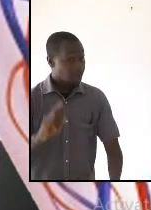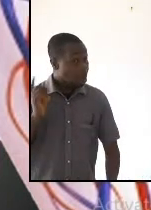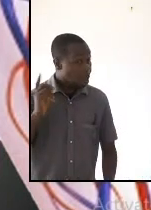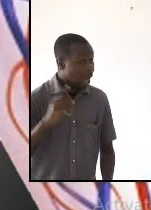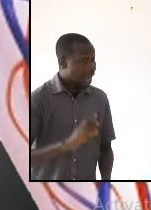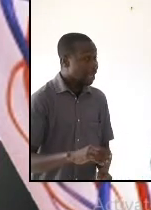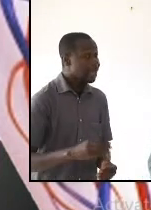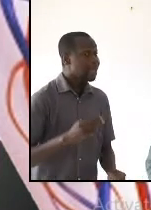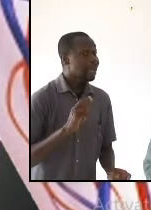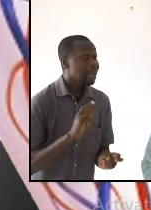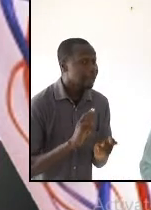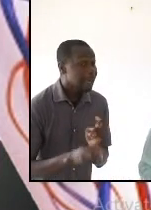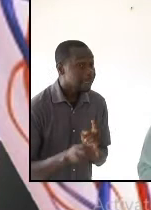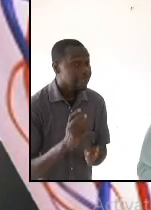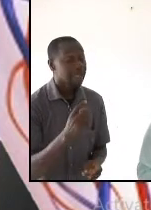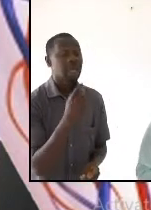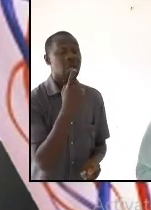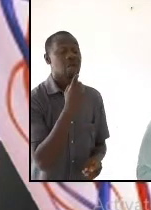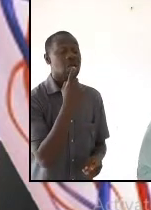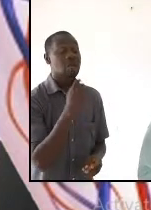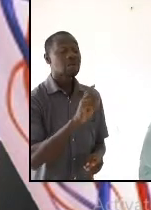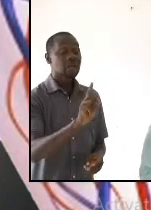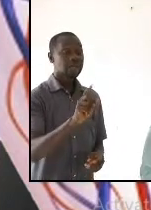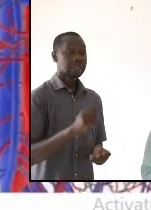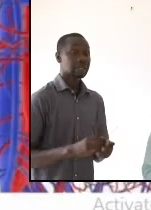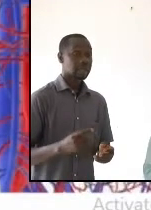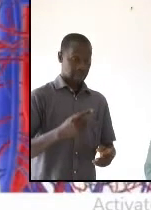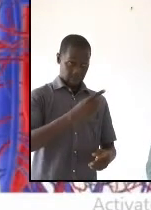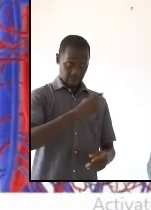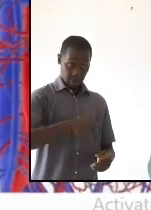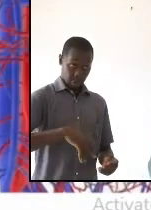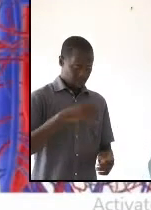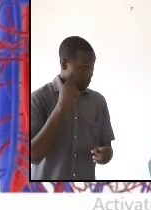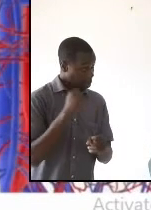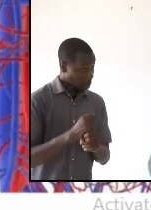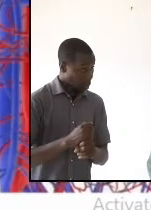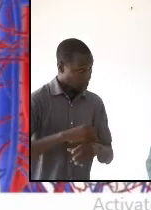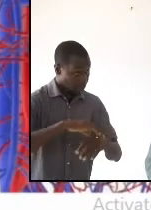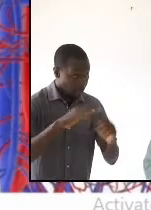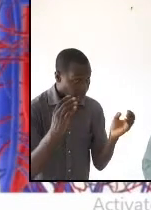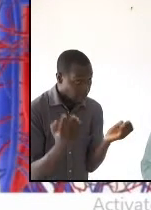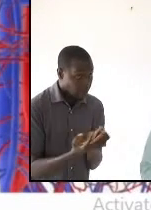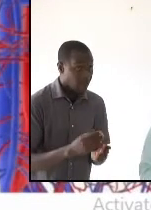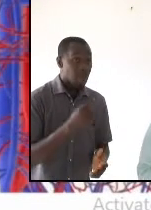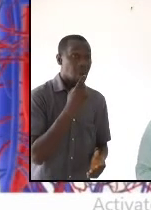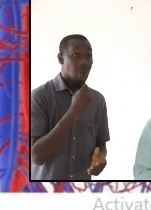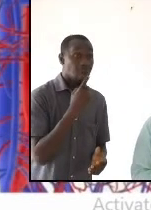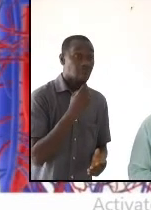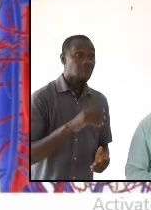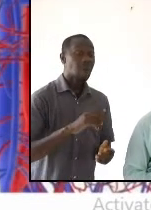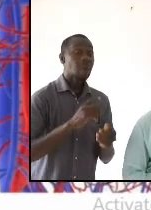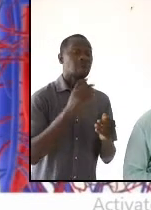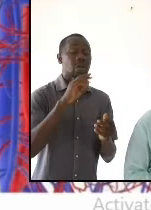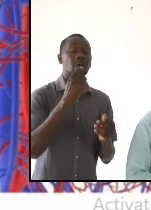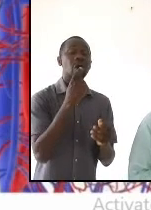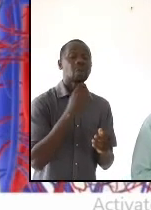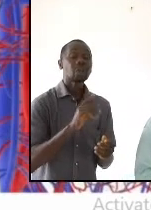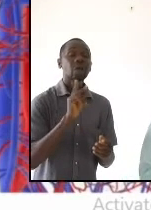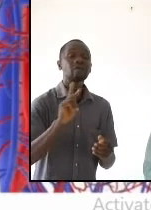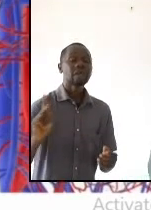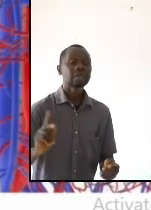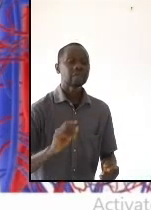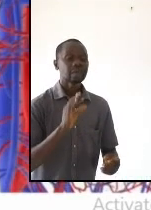missing is the blood itself, because the circulatory system is composed of the blood vessels, and the